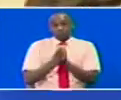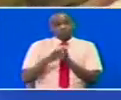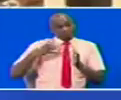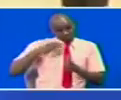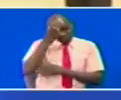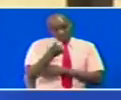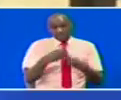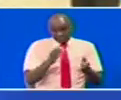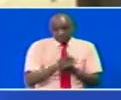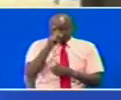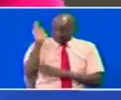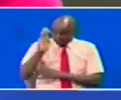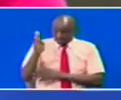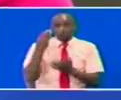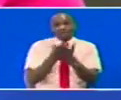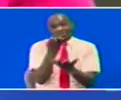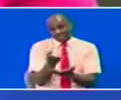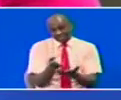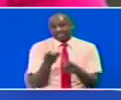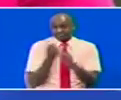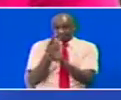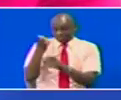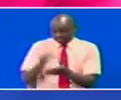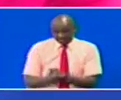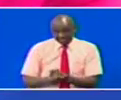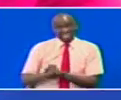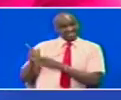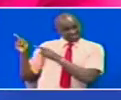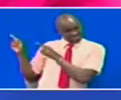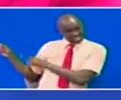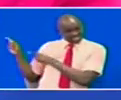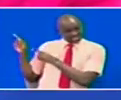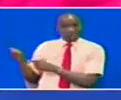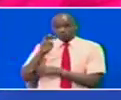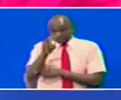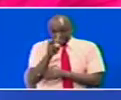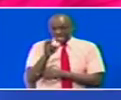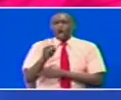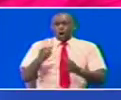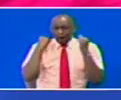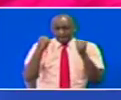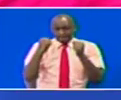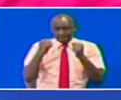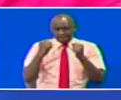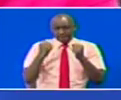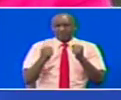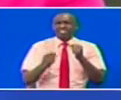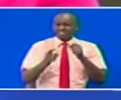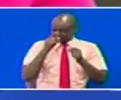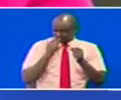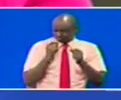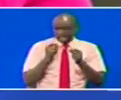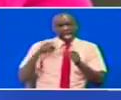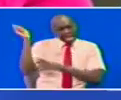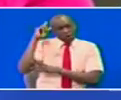Kenya worth 1 billion Kenya shillings. Now, these are some of the battle-hardened helicopters that have been donated to